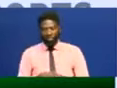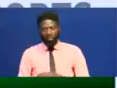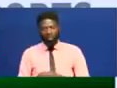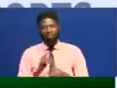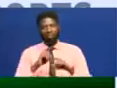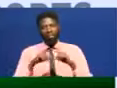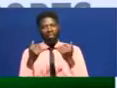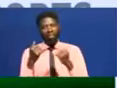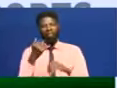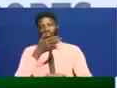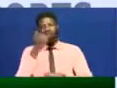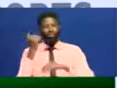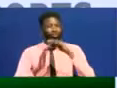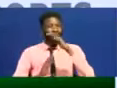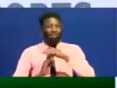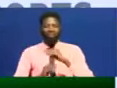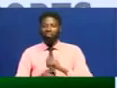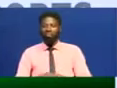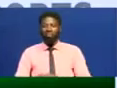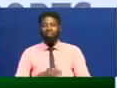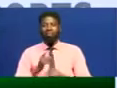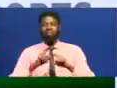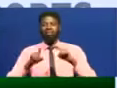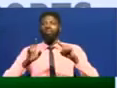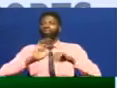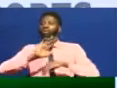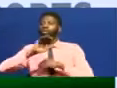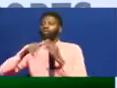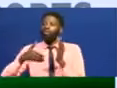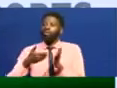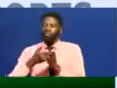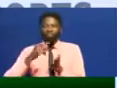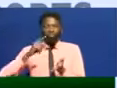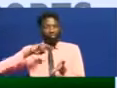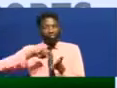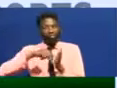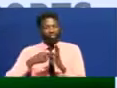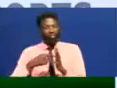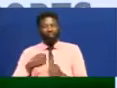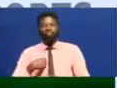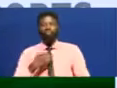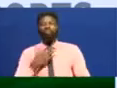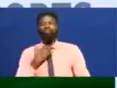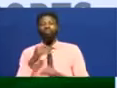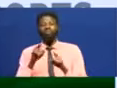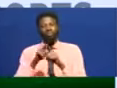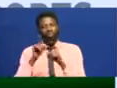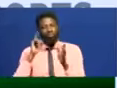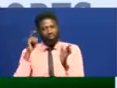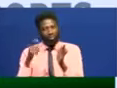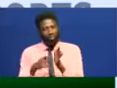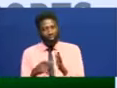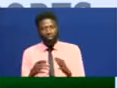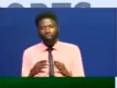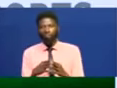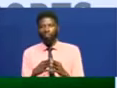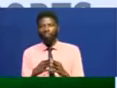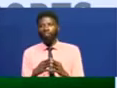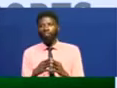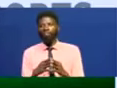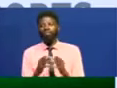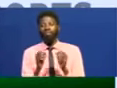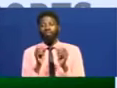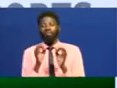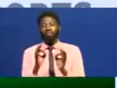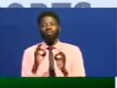at their best, but all our projects, I want to acknowledge you. Now, when you think this